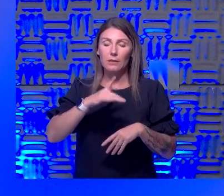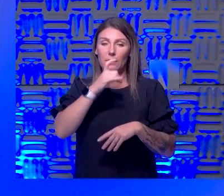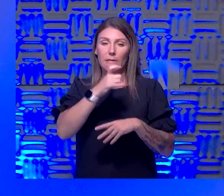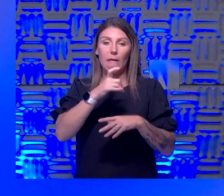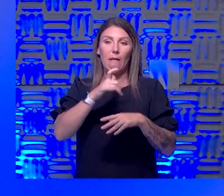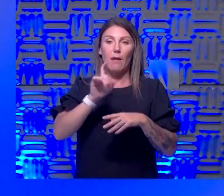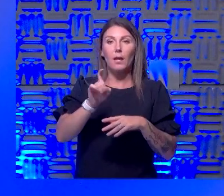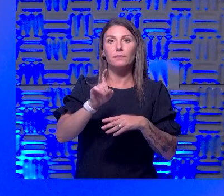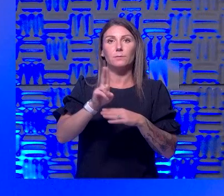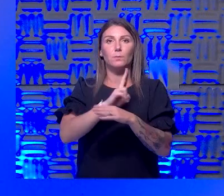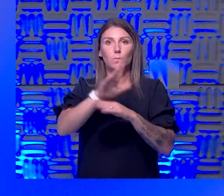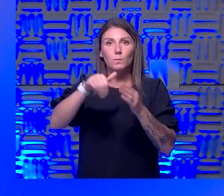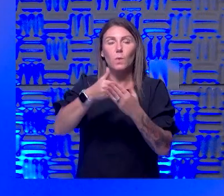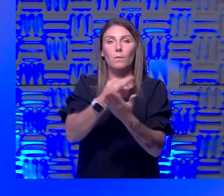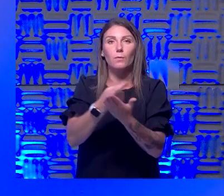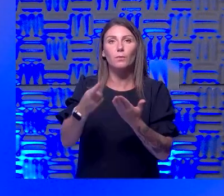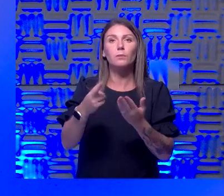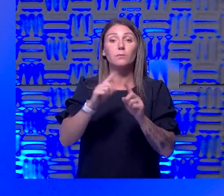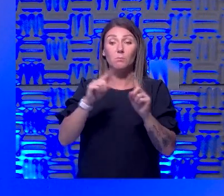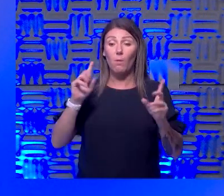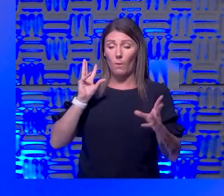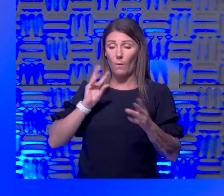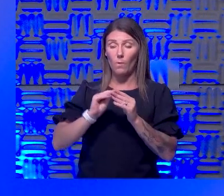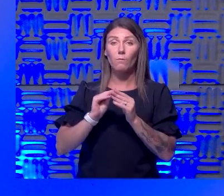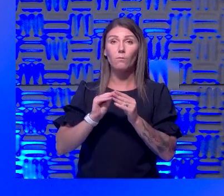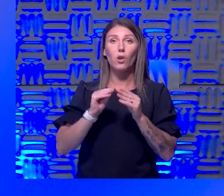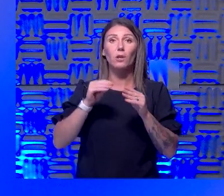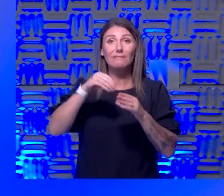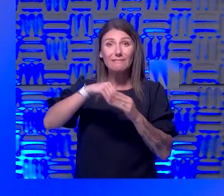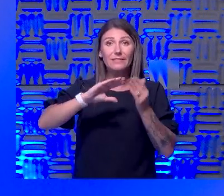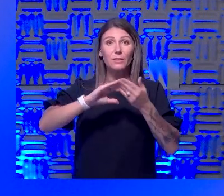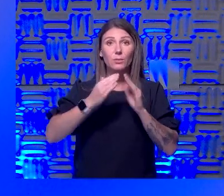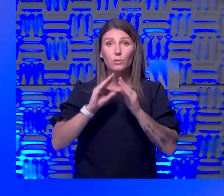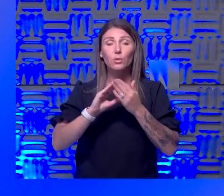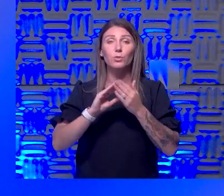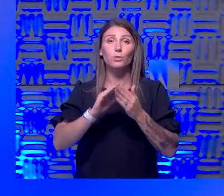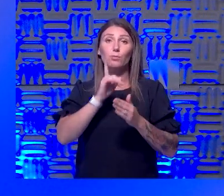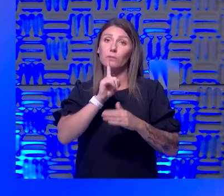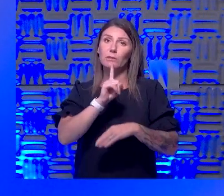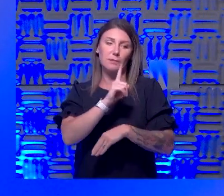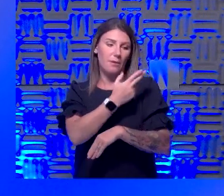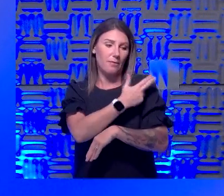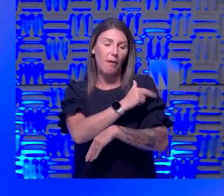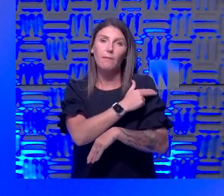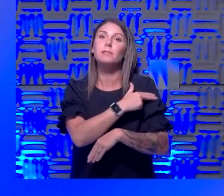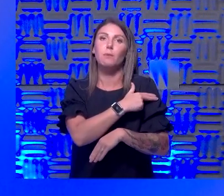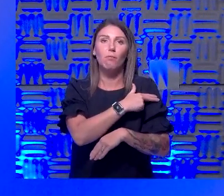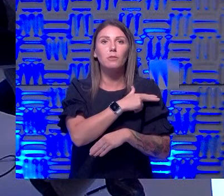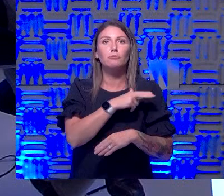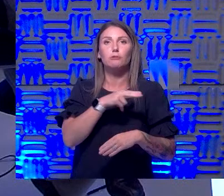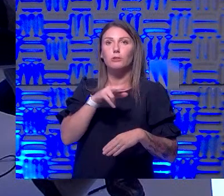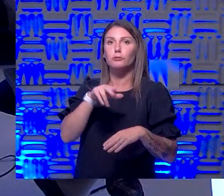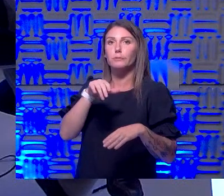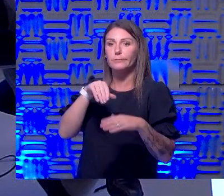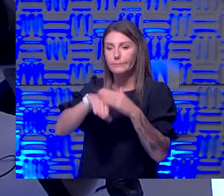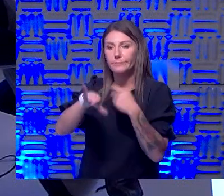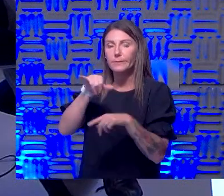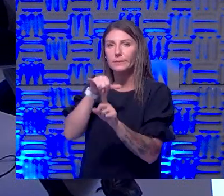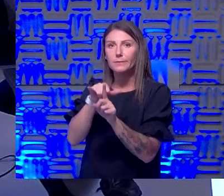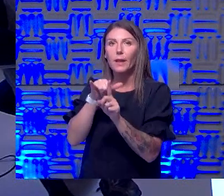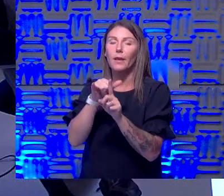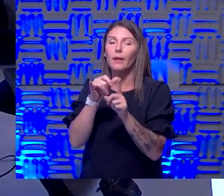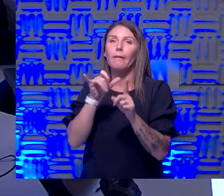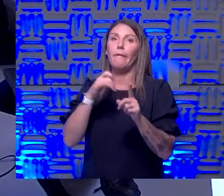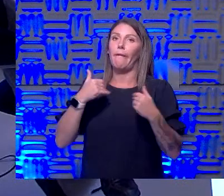resources. But overall, in the community, certainly the hospitalizations have been going up. Any more media questions